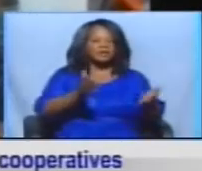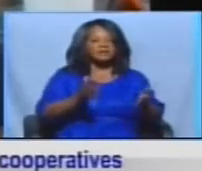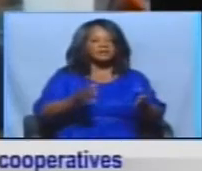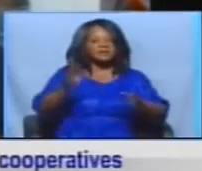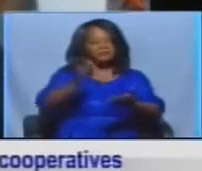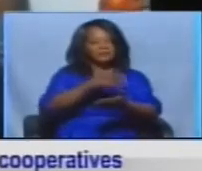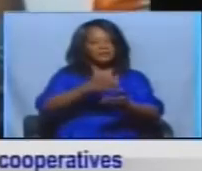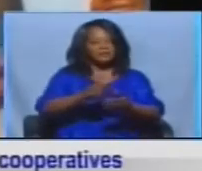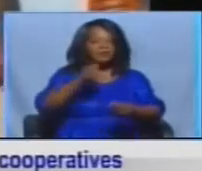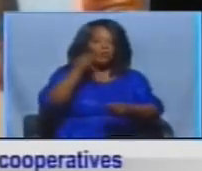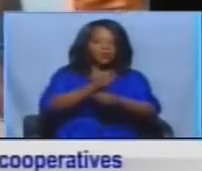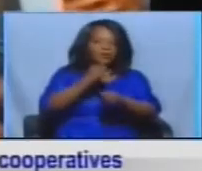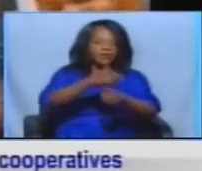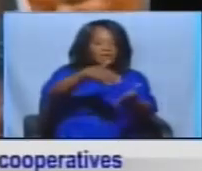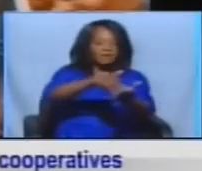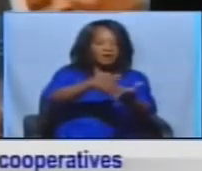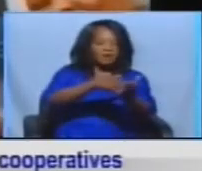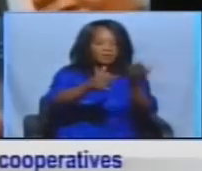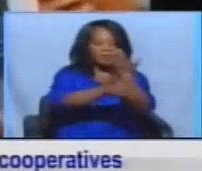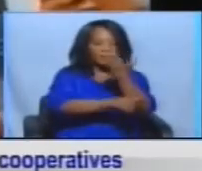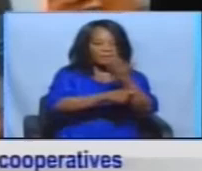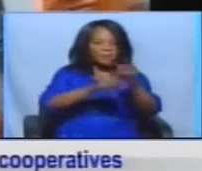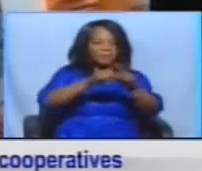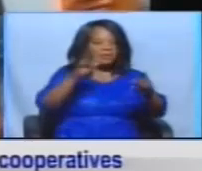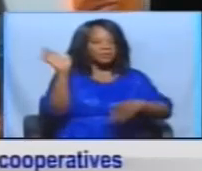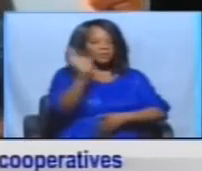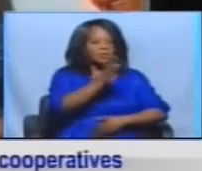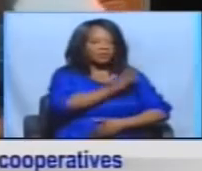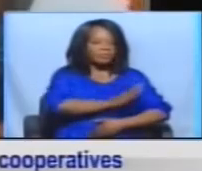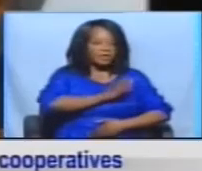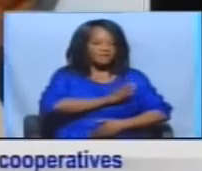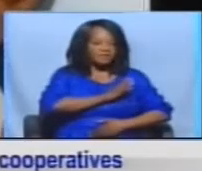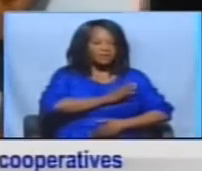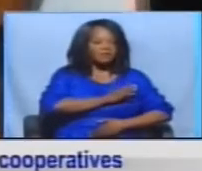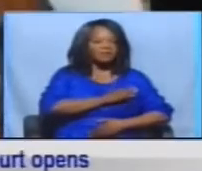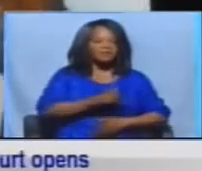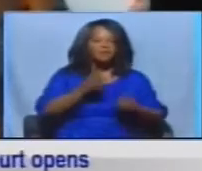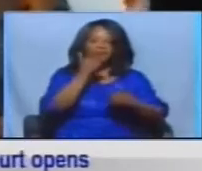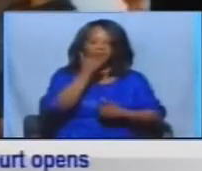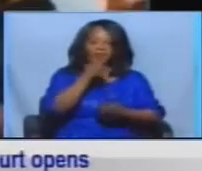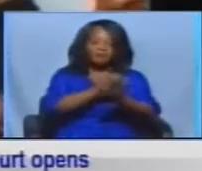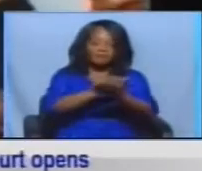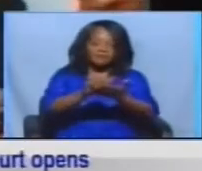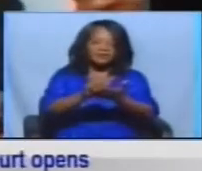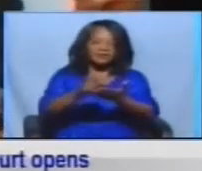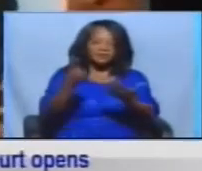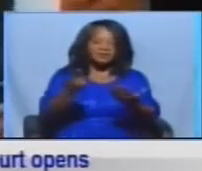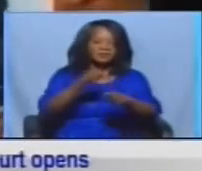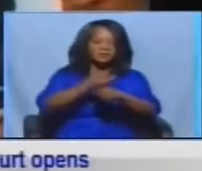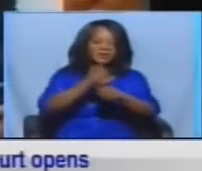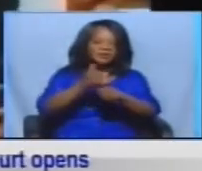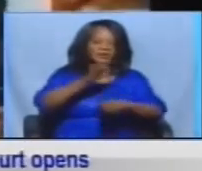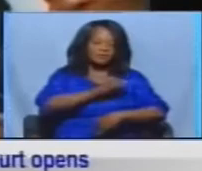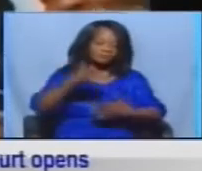vulnerable in the country, but that due to his actions, he was cut off from all lawmakers, including the president. He was speaking